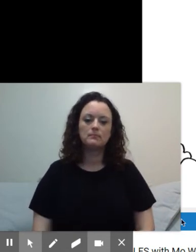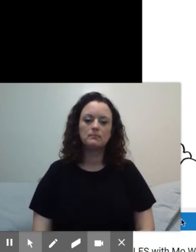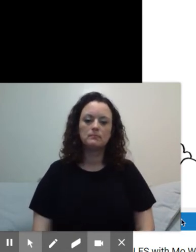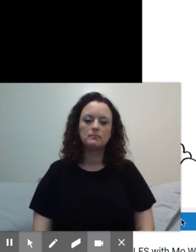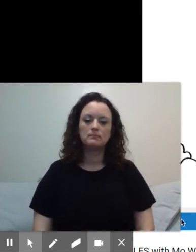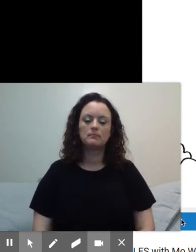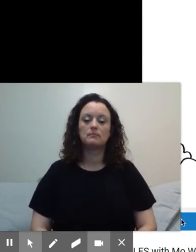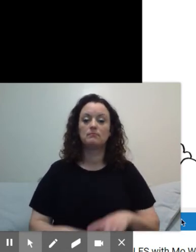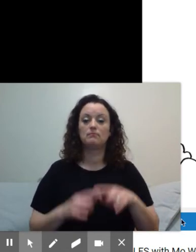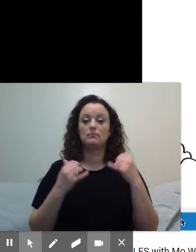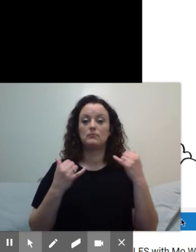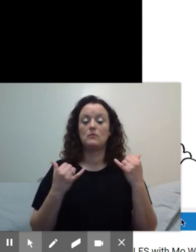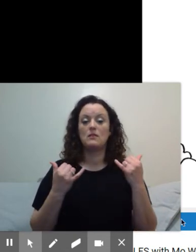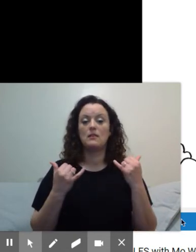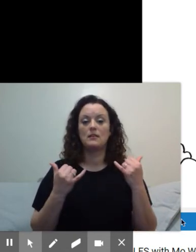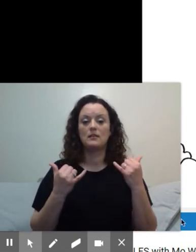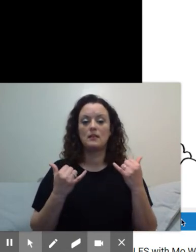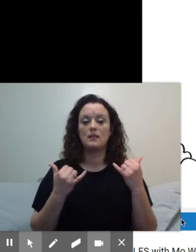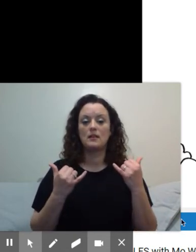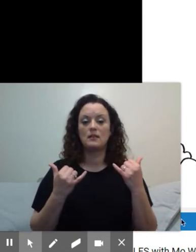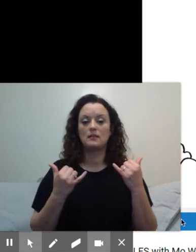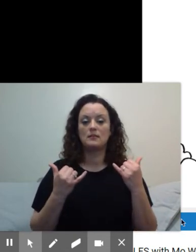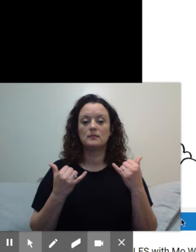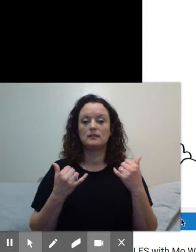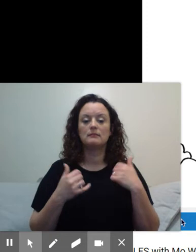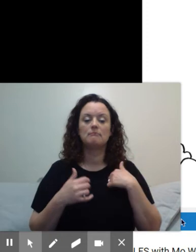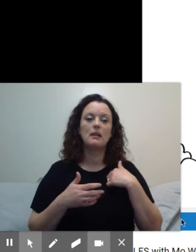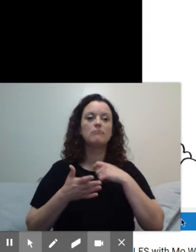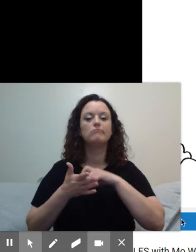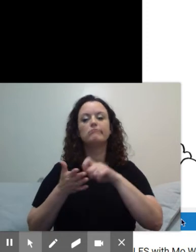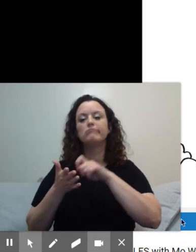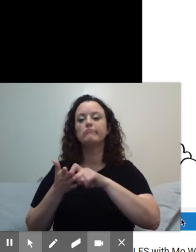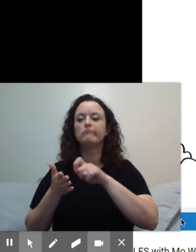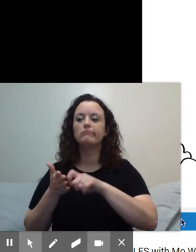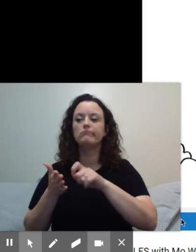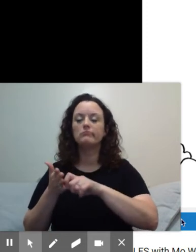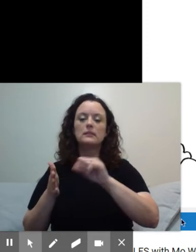In the meantime, I'm writing other picture books,